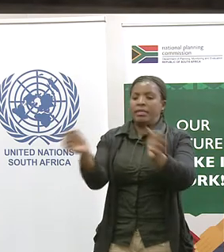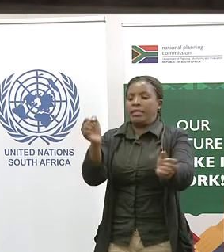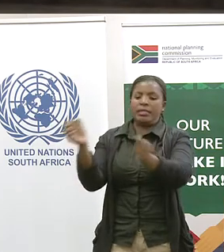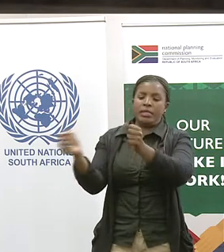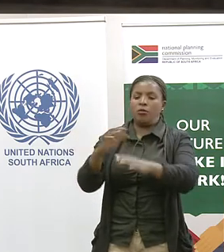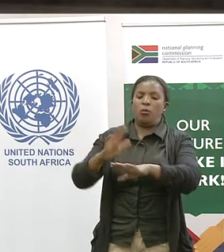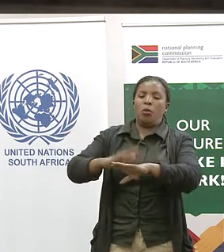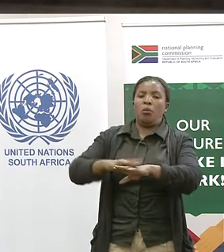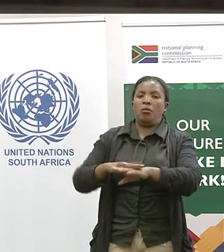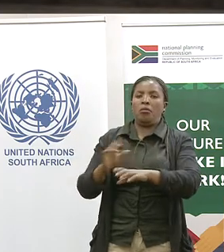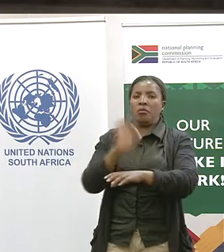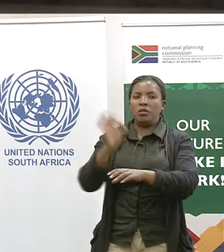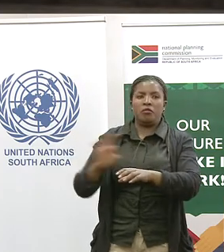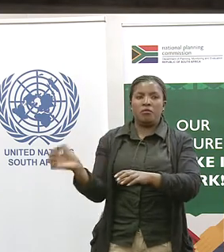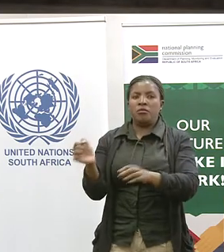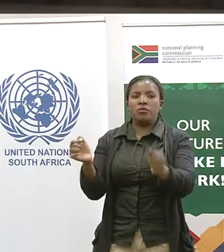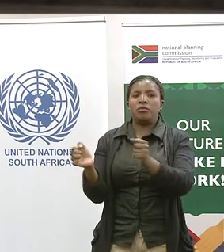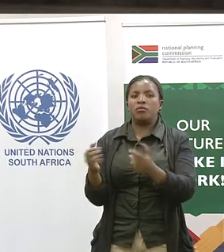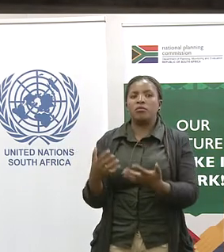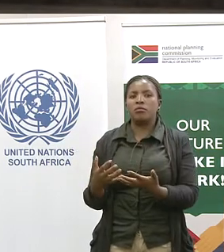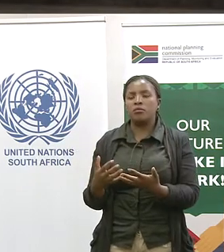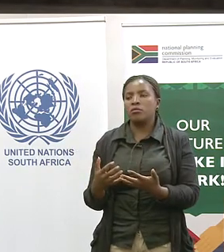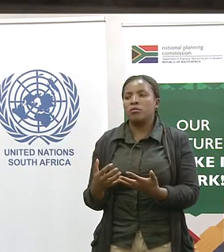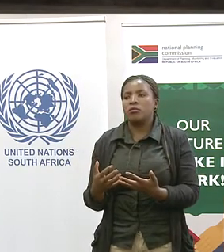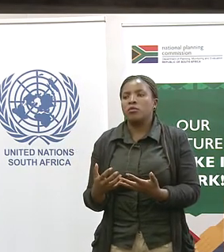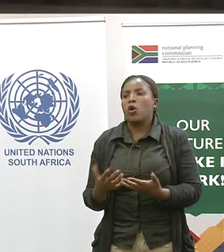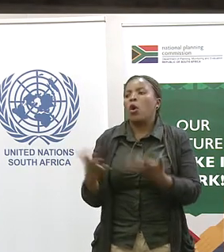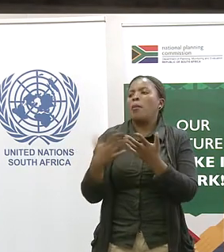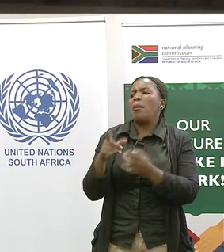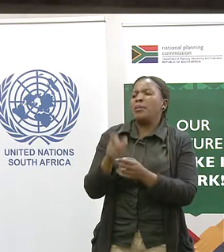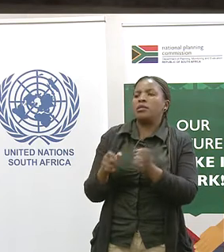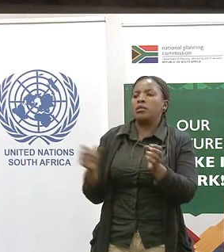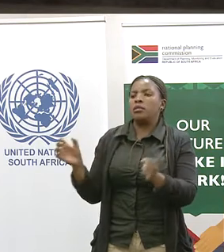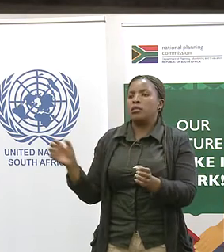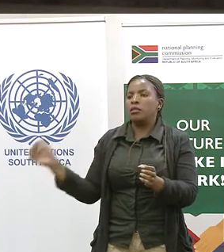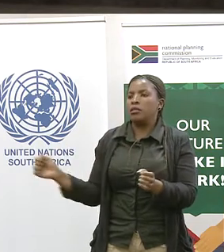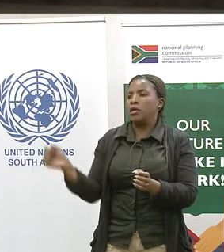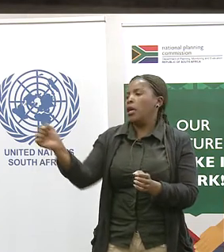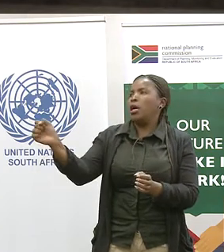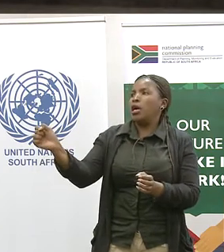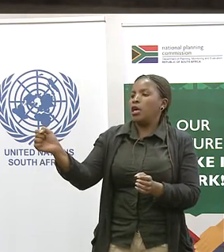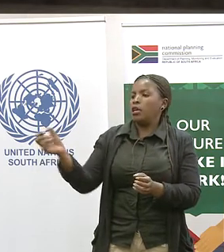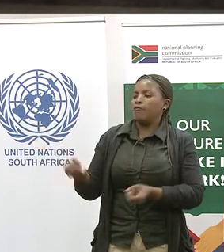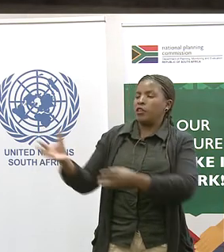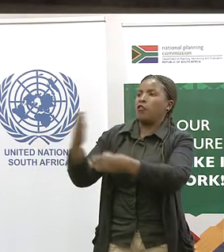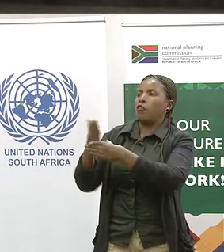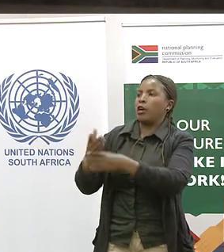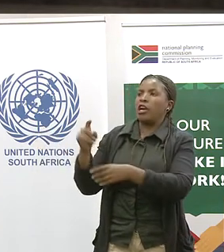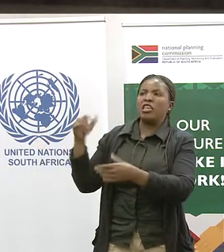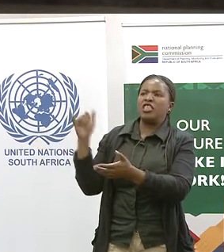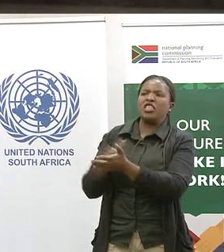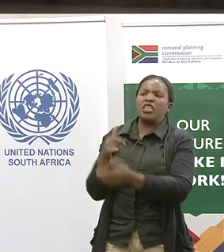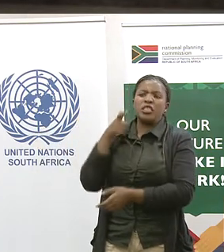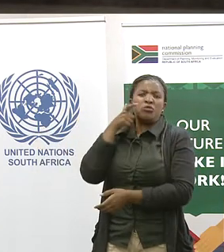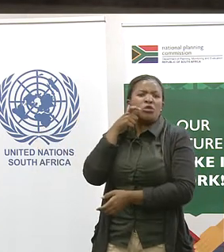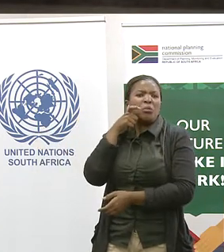person. And then, because if you employ a person as a receptionist and the person has got a BCom, so the measure there to